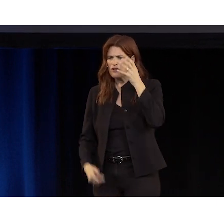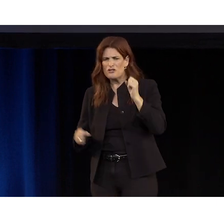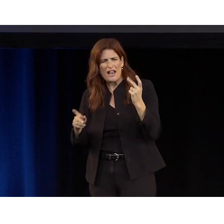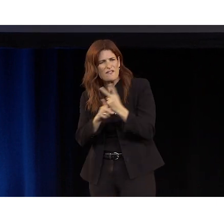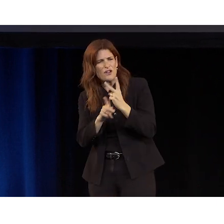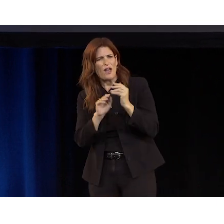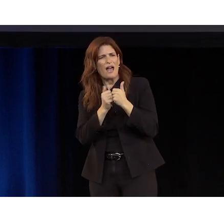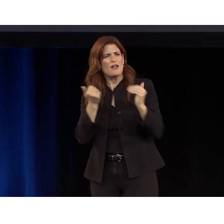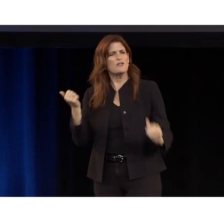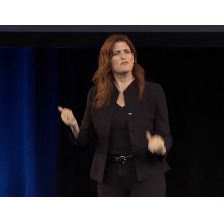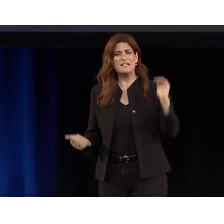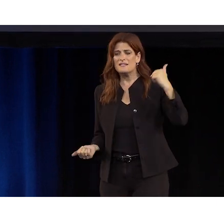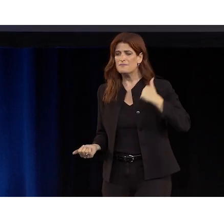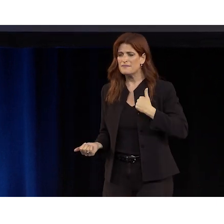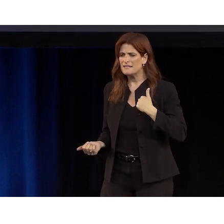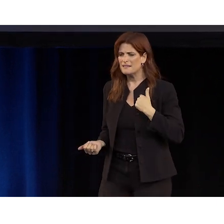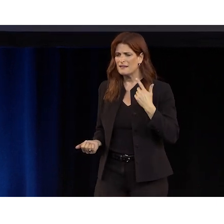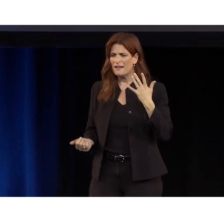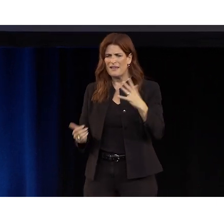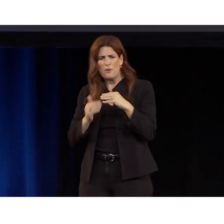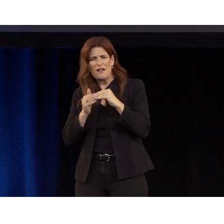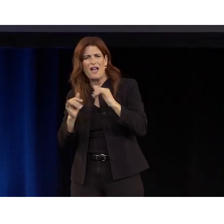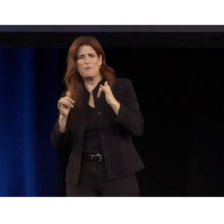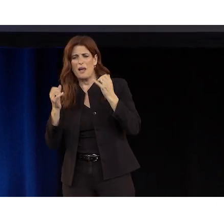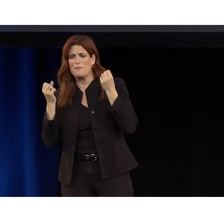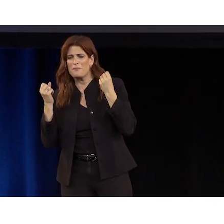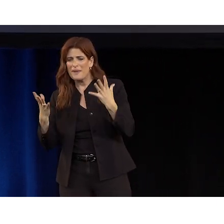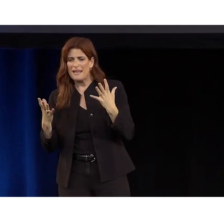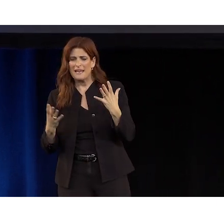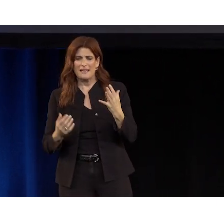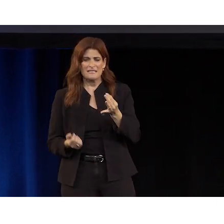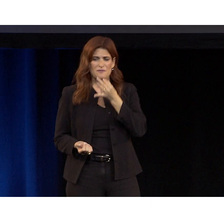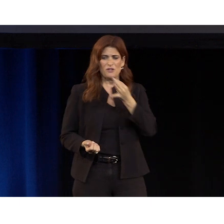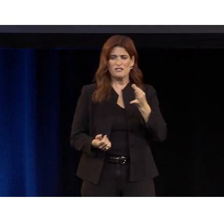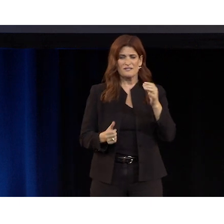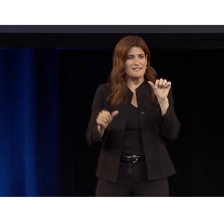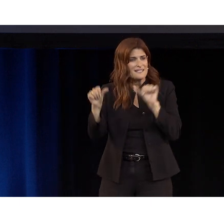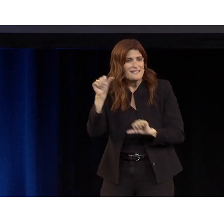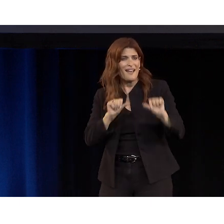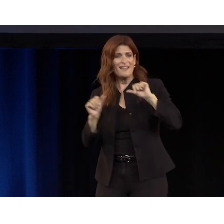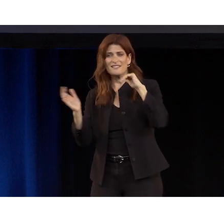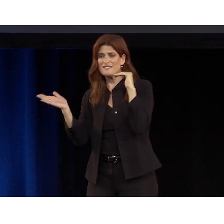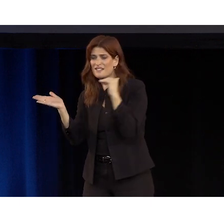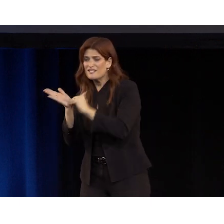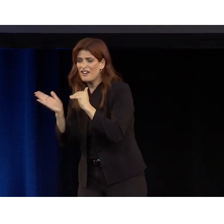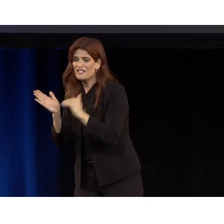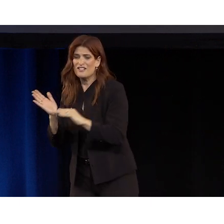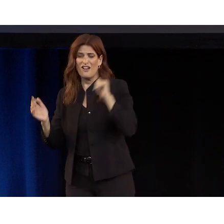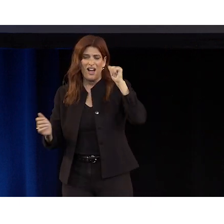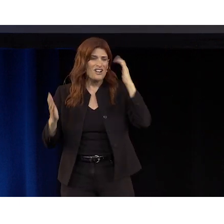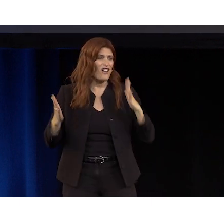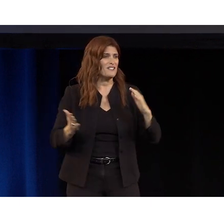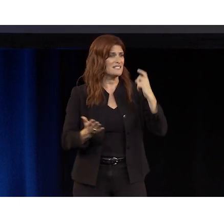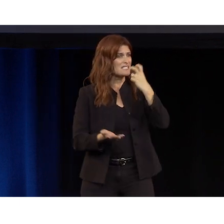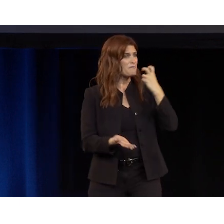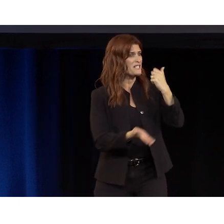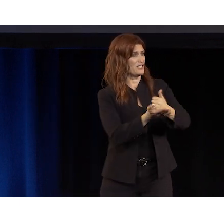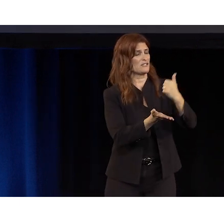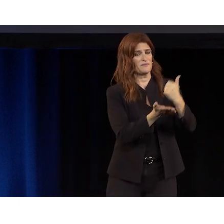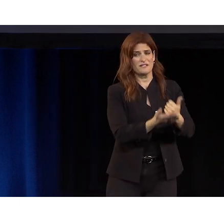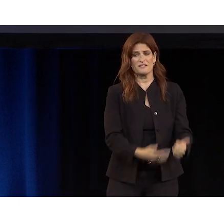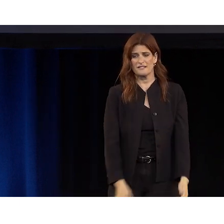belonging? When my parents were trying to figure out how to raise me as a deaf child, they were guided by many